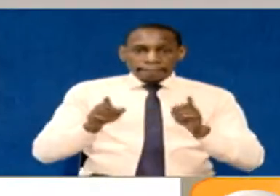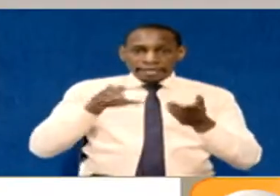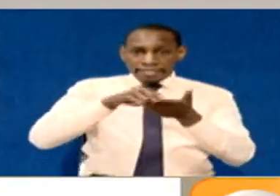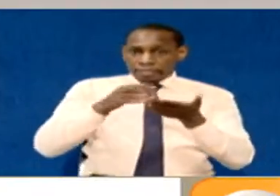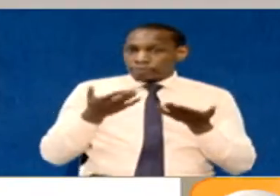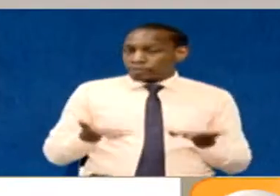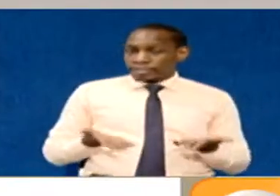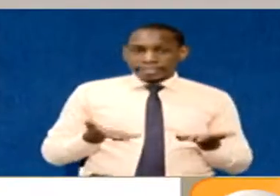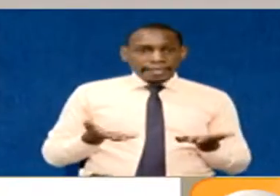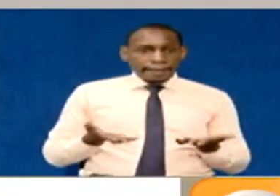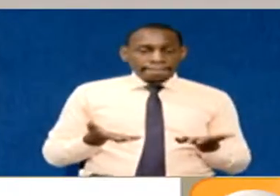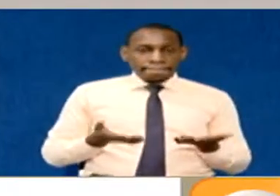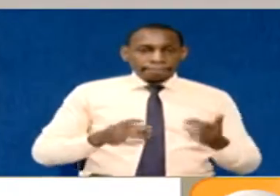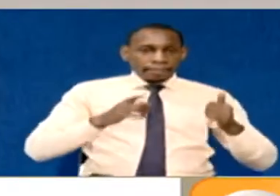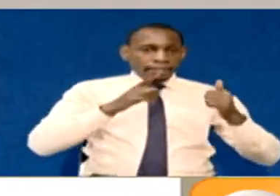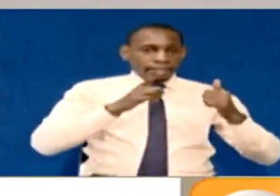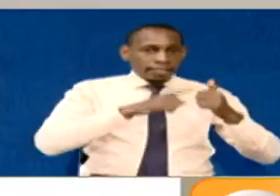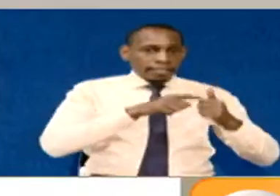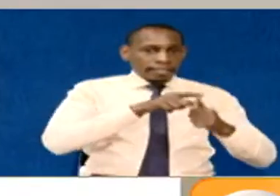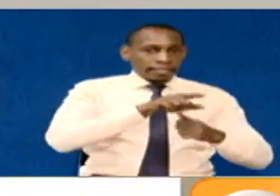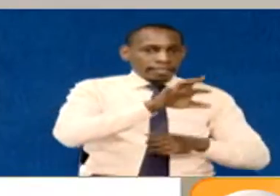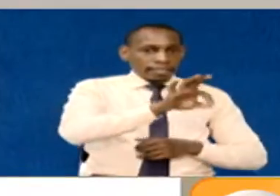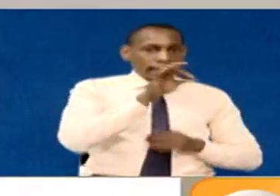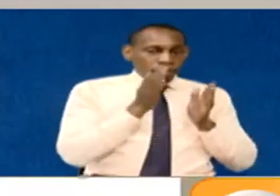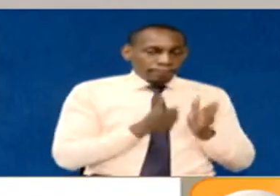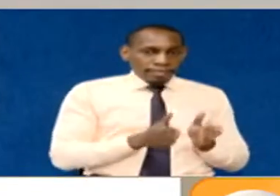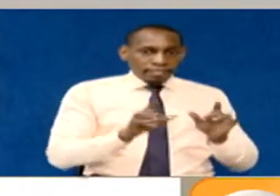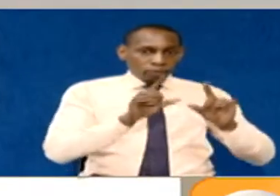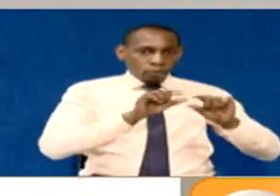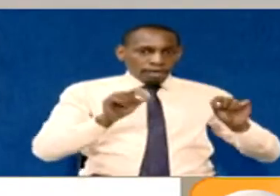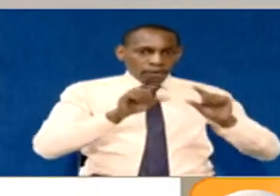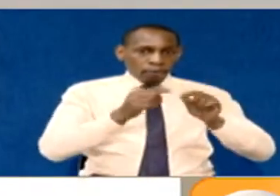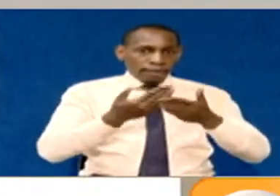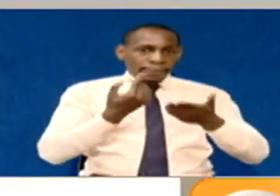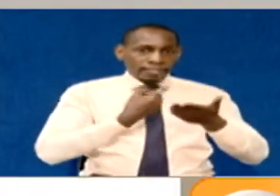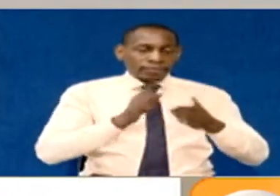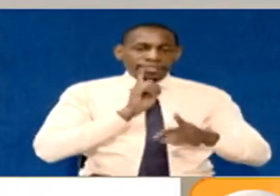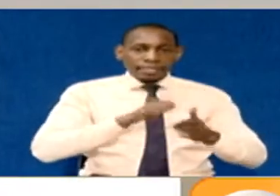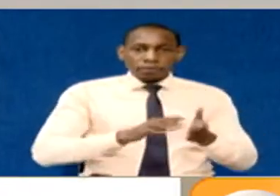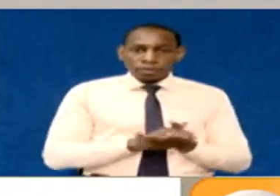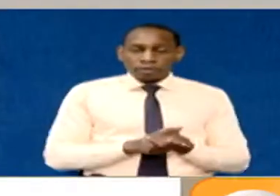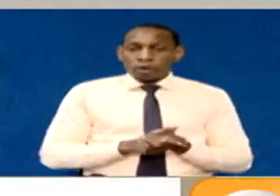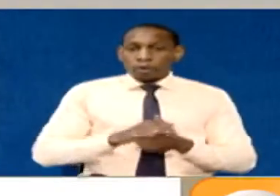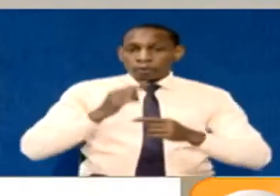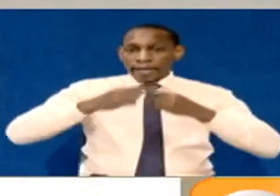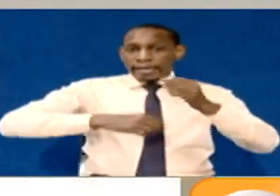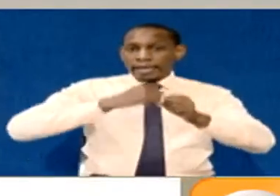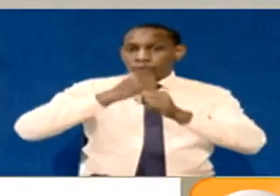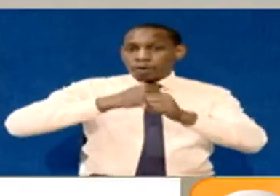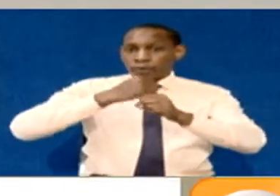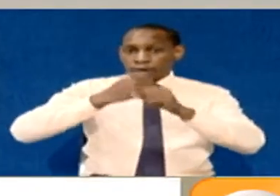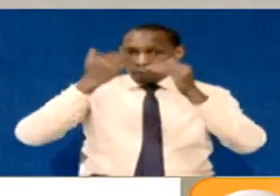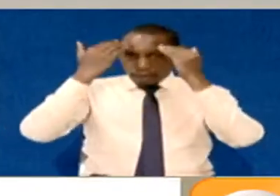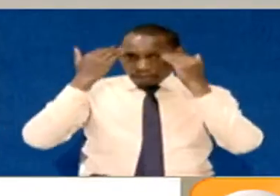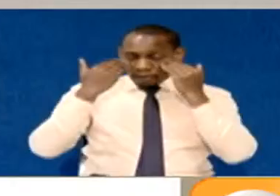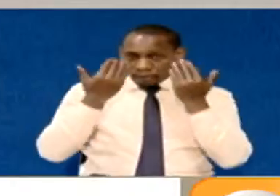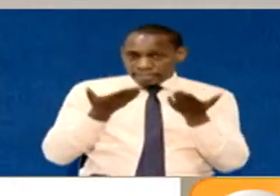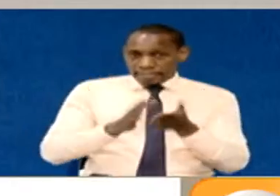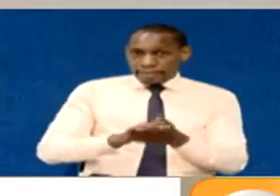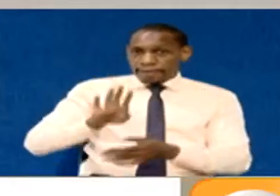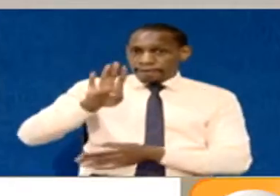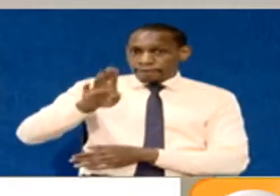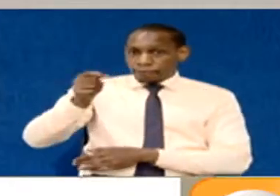now, the six nominees, as we said here again last week, are serving in the judiciary. Four